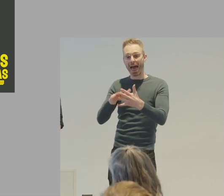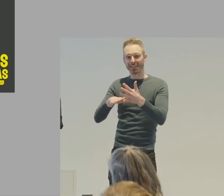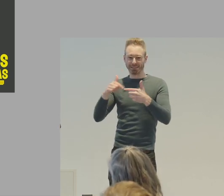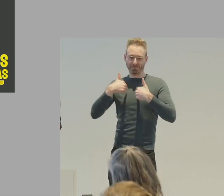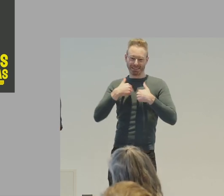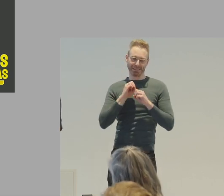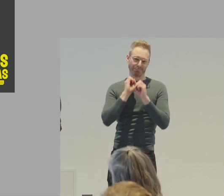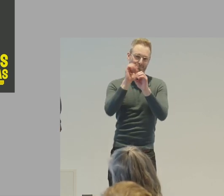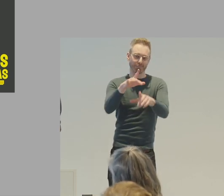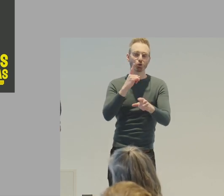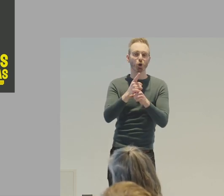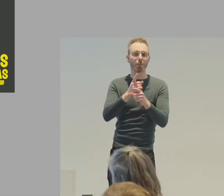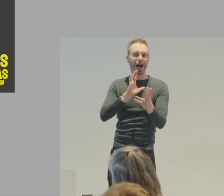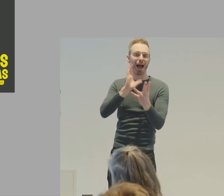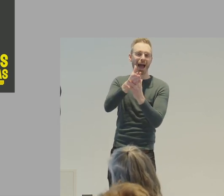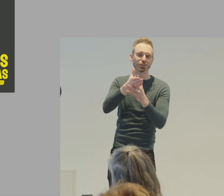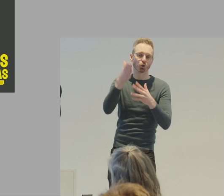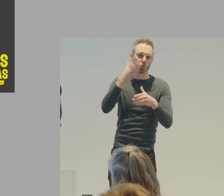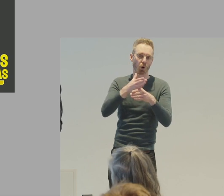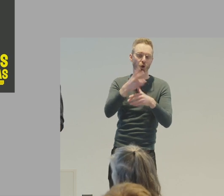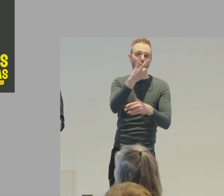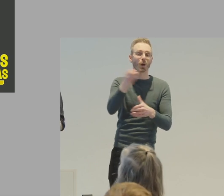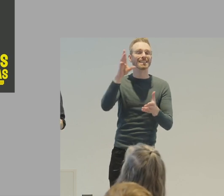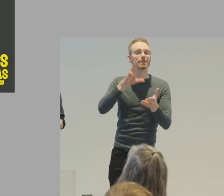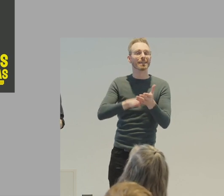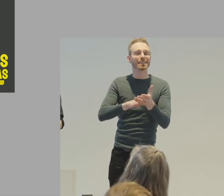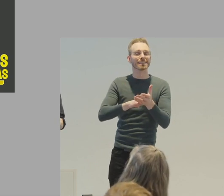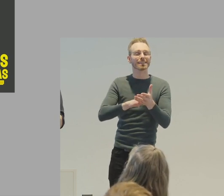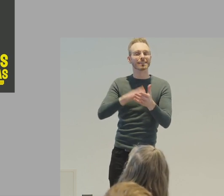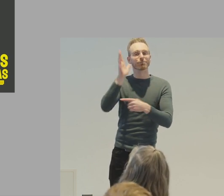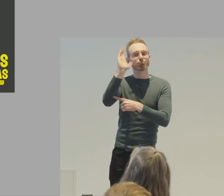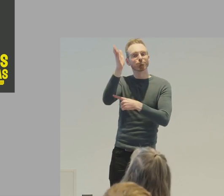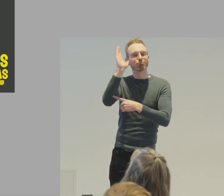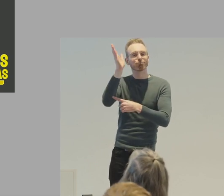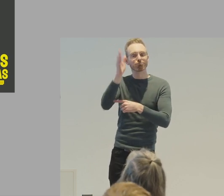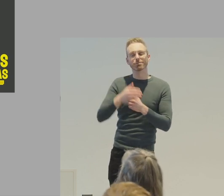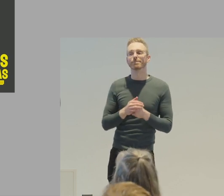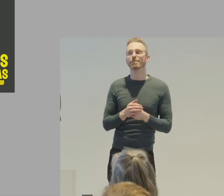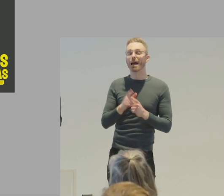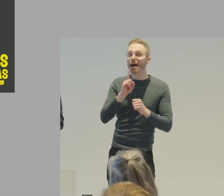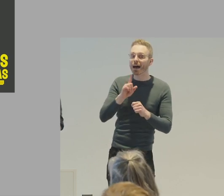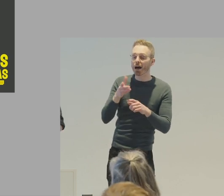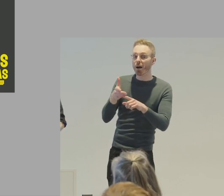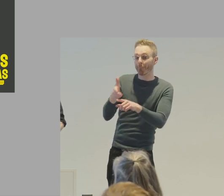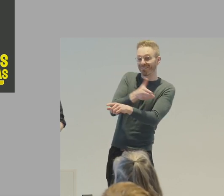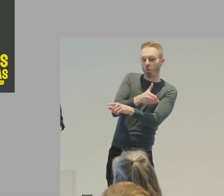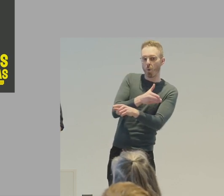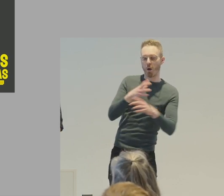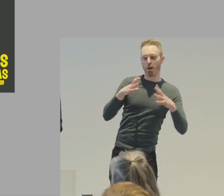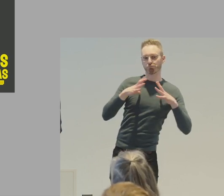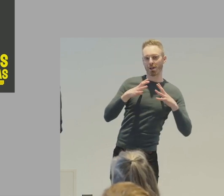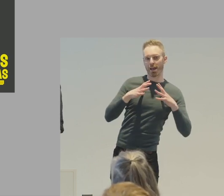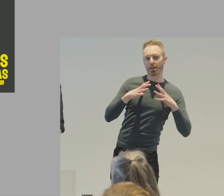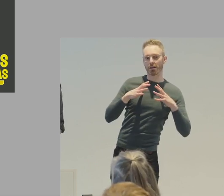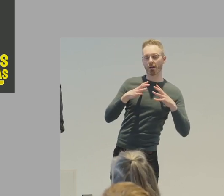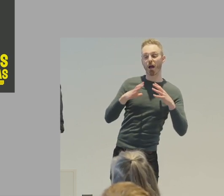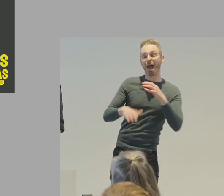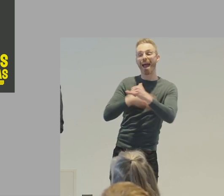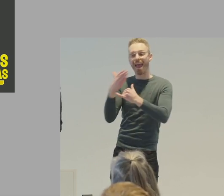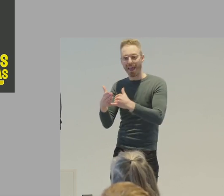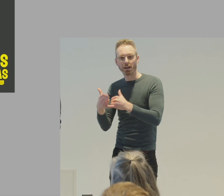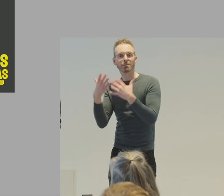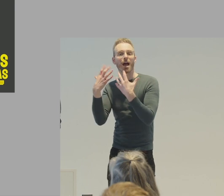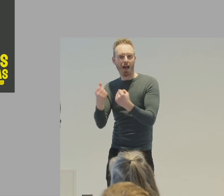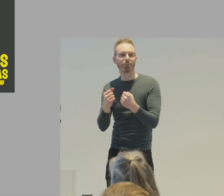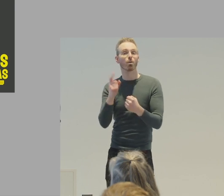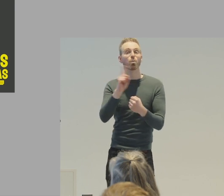work for about 20 minutes. I should have said before the break and before the end, there will be a chance for questions. So we'll